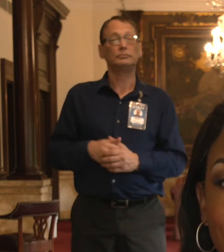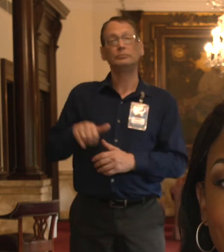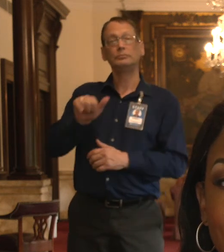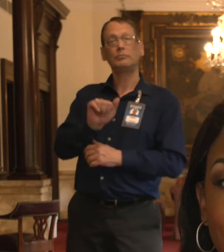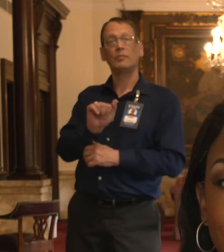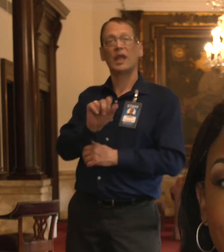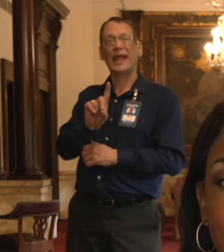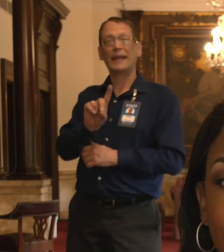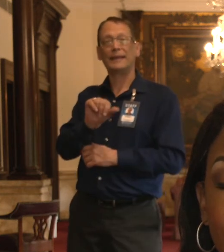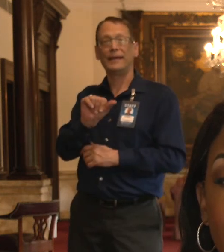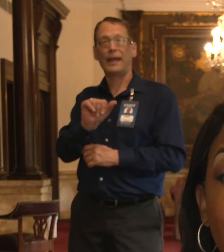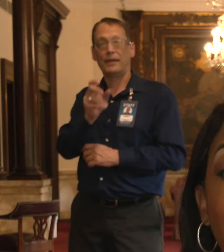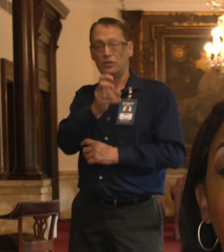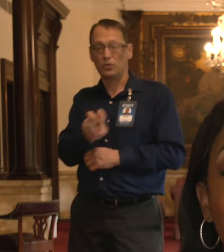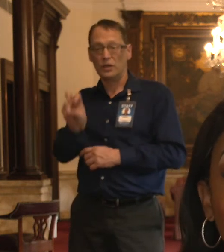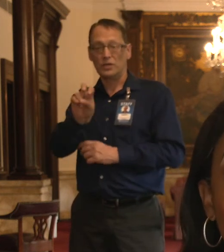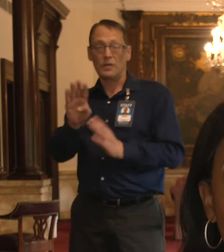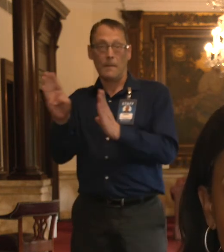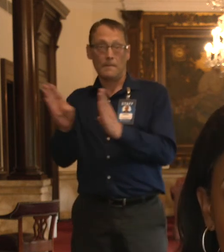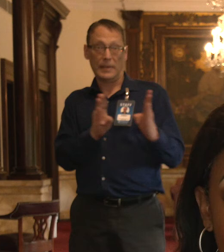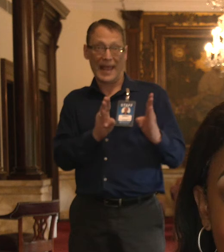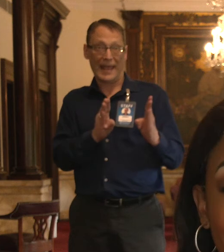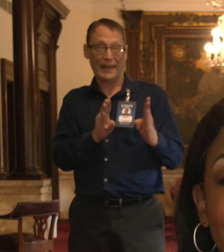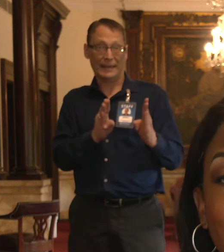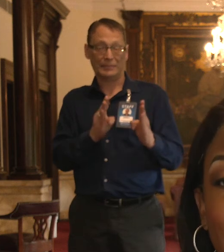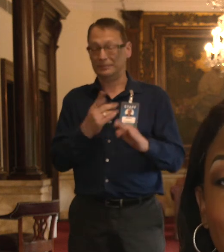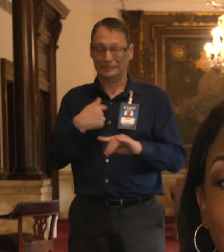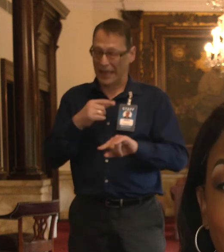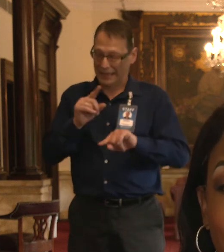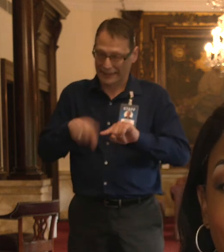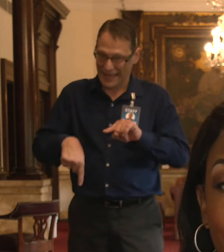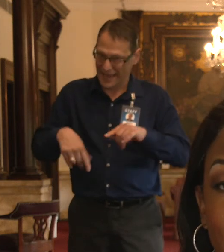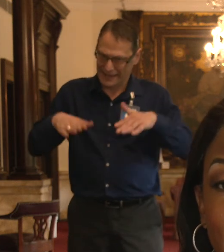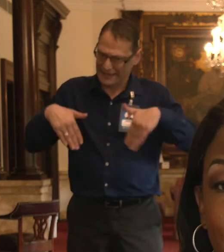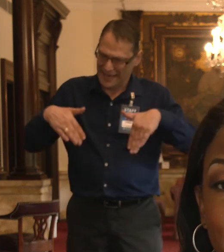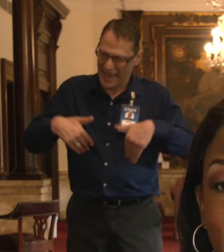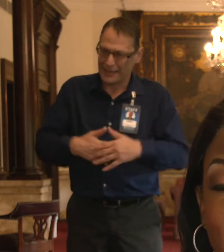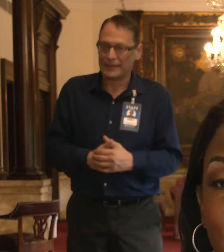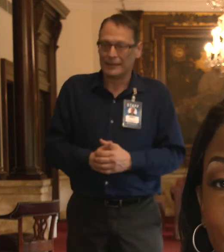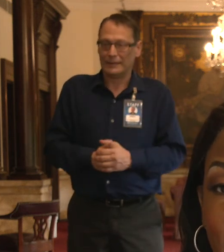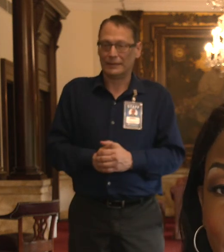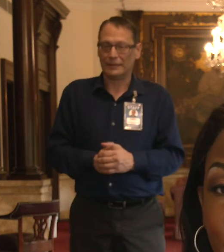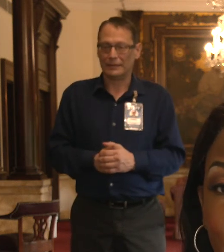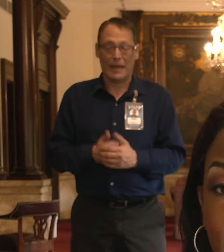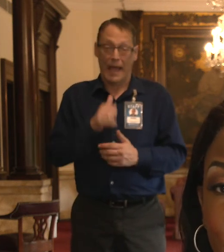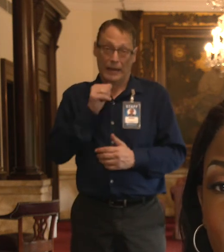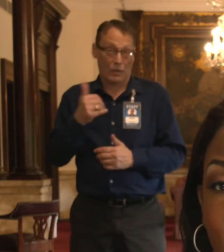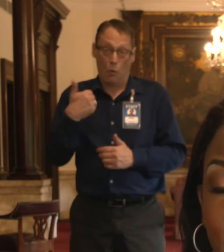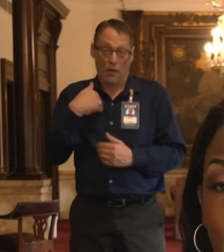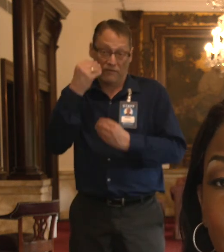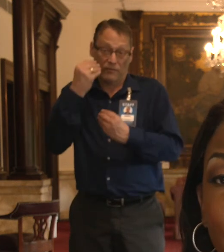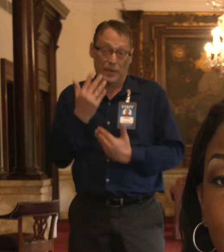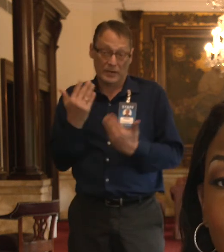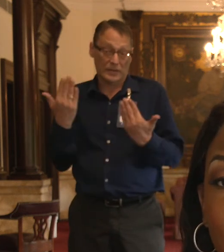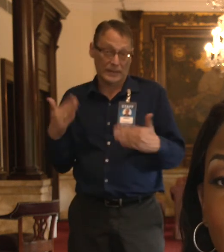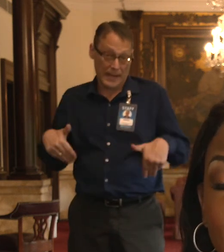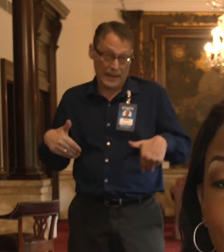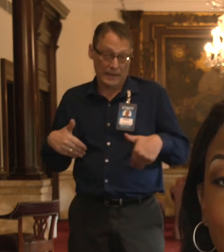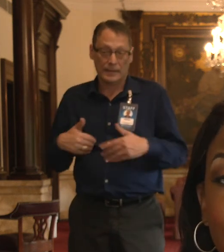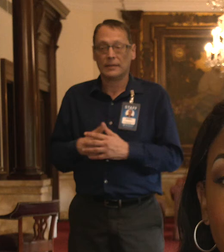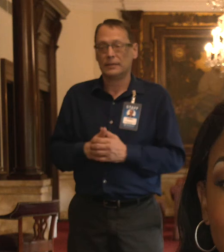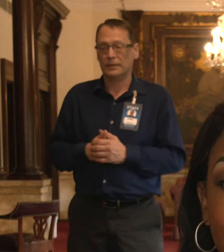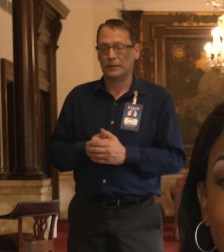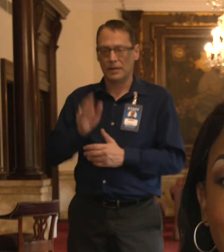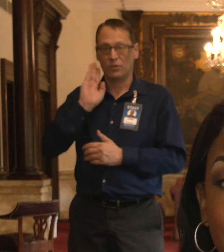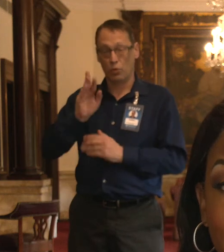ADA transition plan? I cannot speak to the status of the ADA transition plan because I don't have information on that, but we will